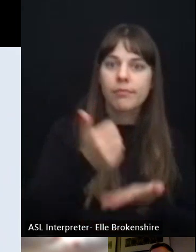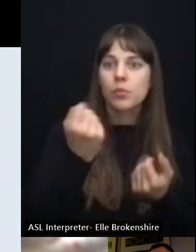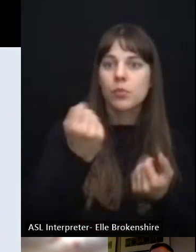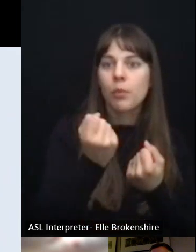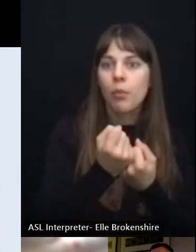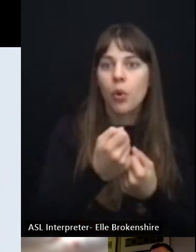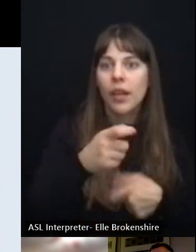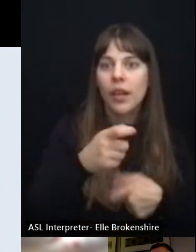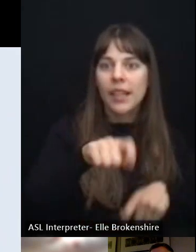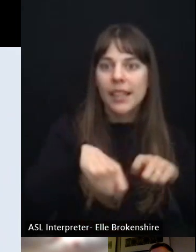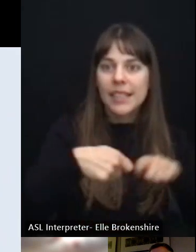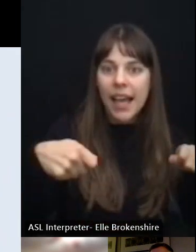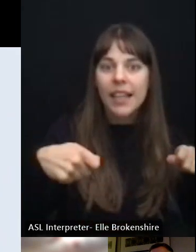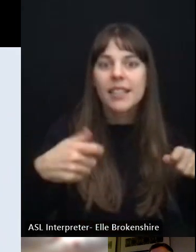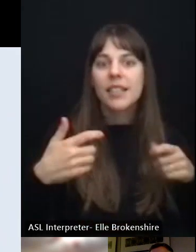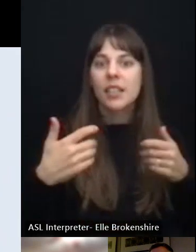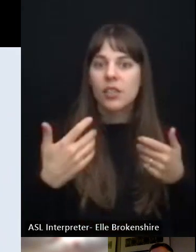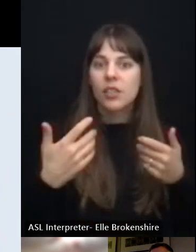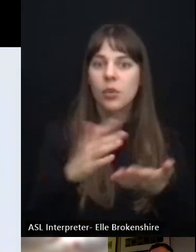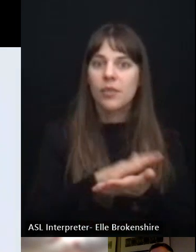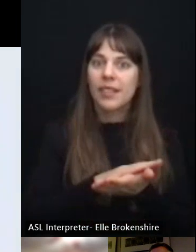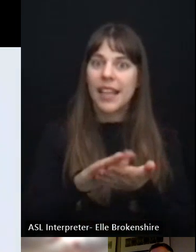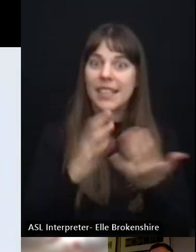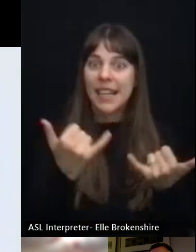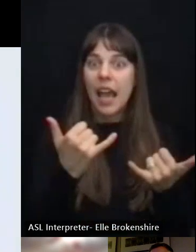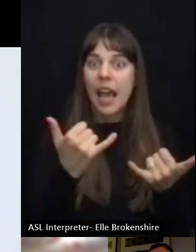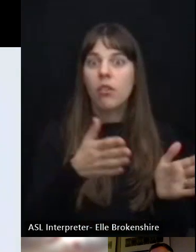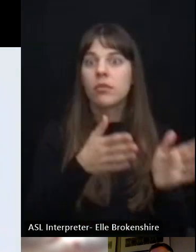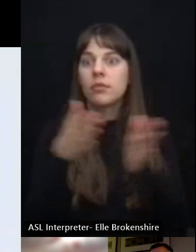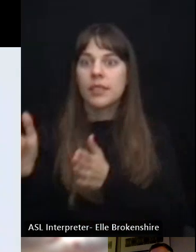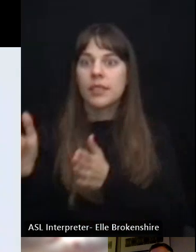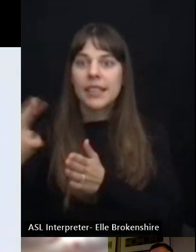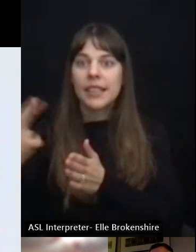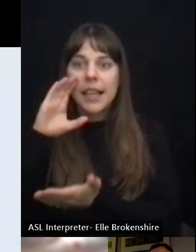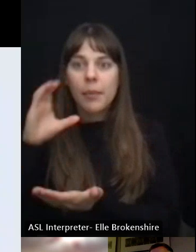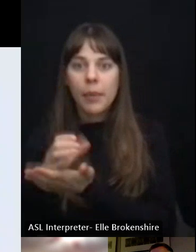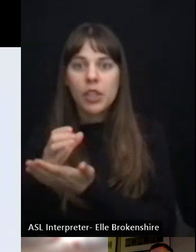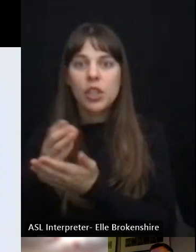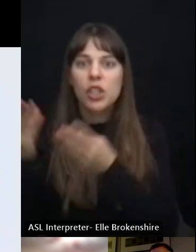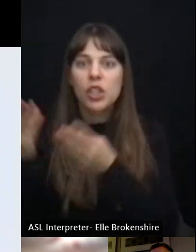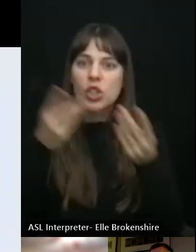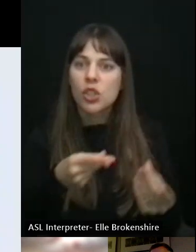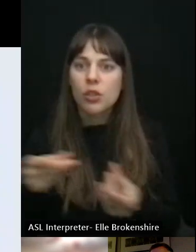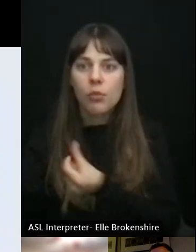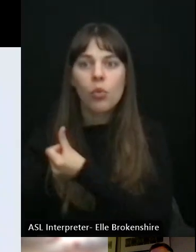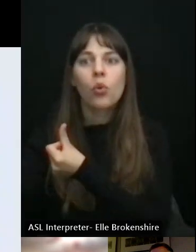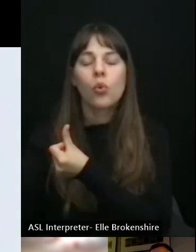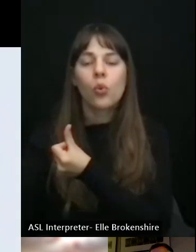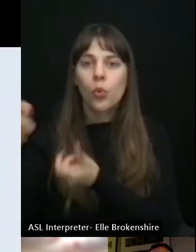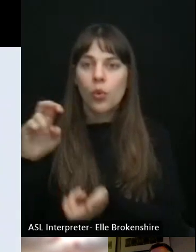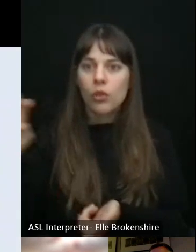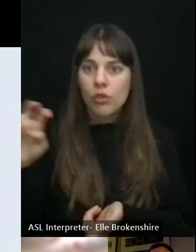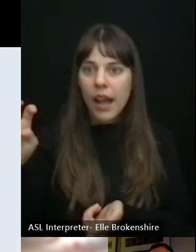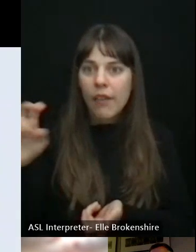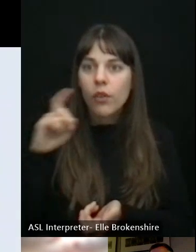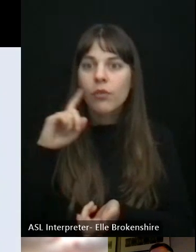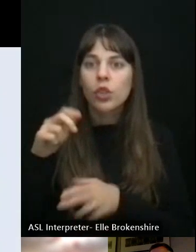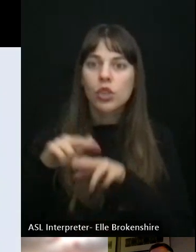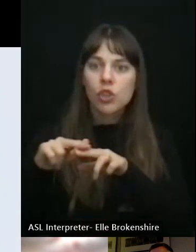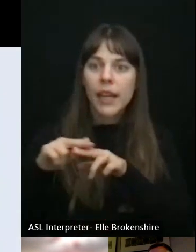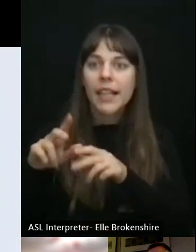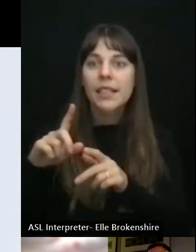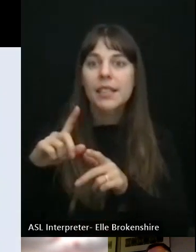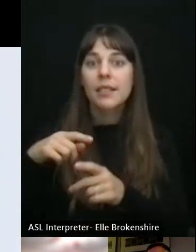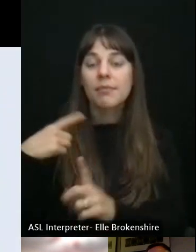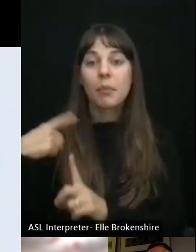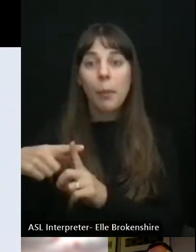rail and a new grade crossing there to allow much smoother travel for both the trains along the trackway, and then also for the vehicles